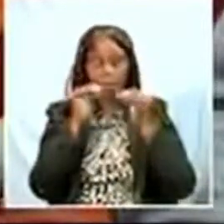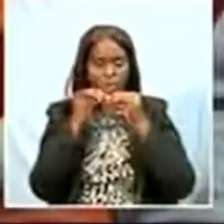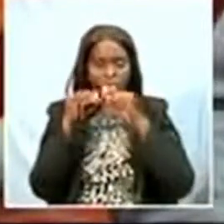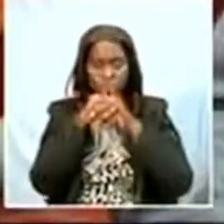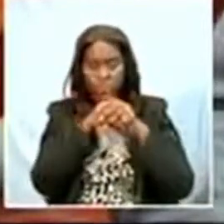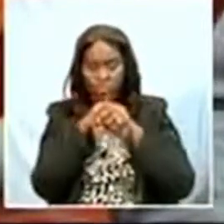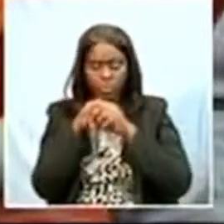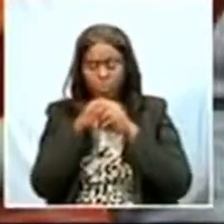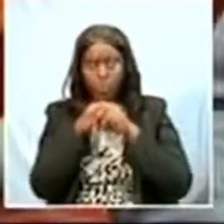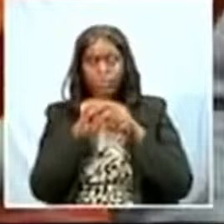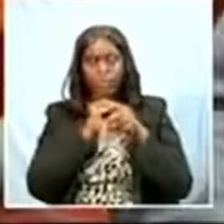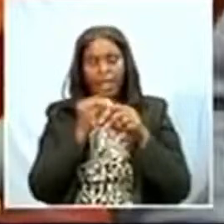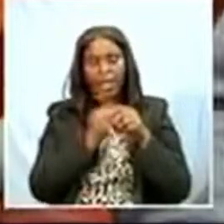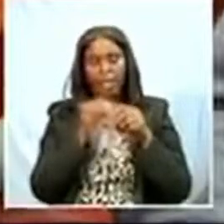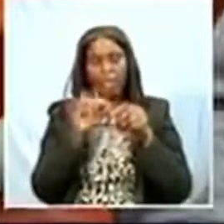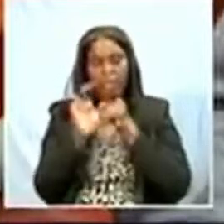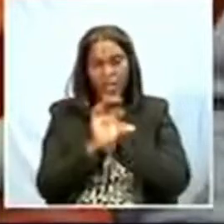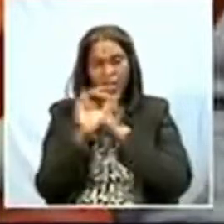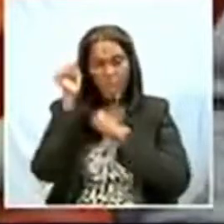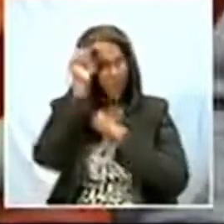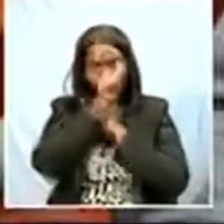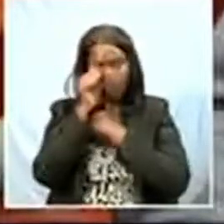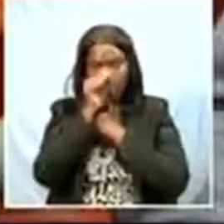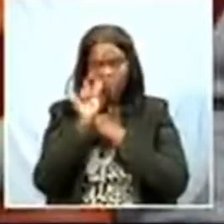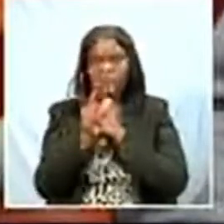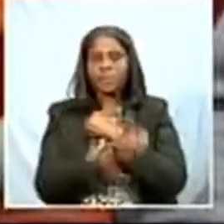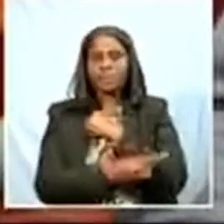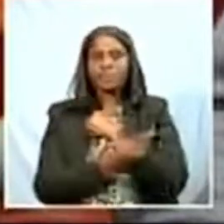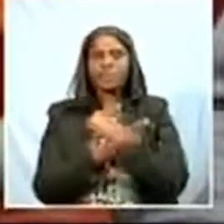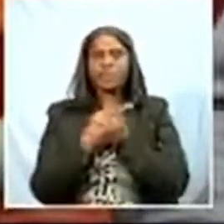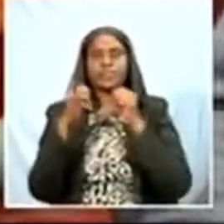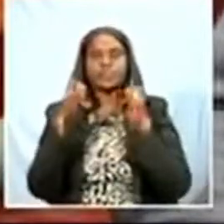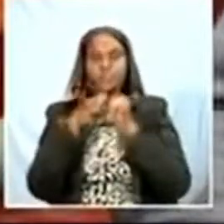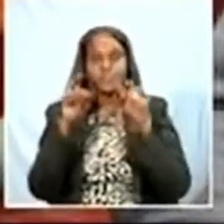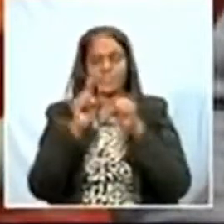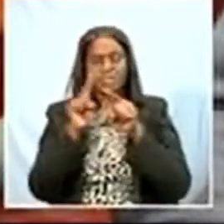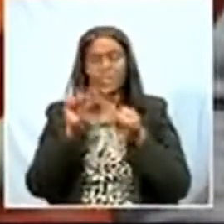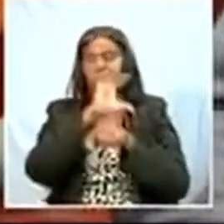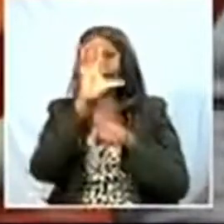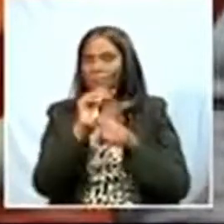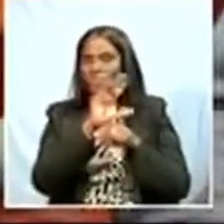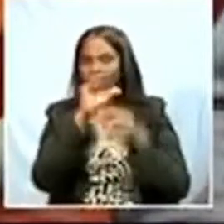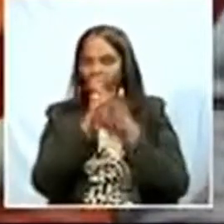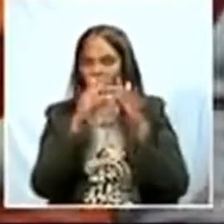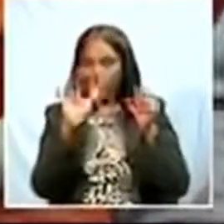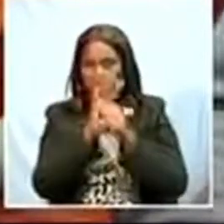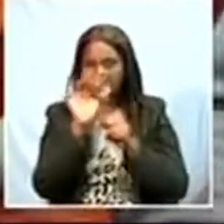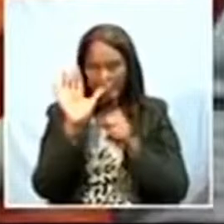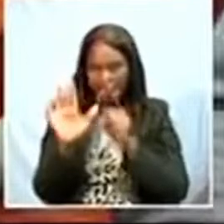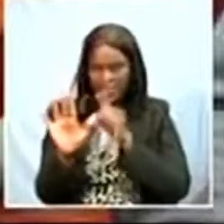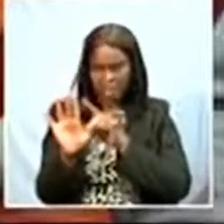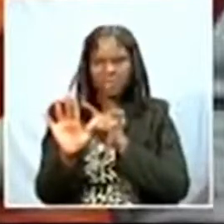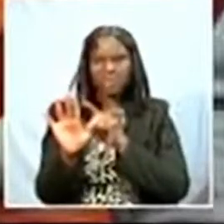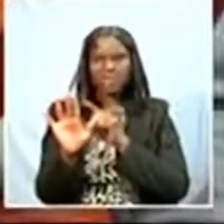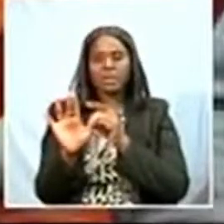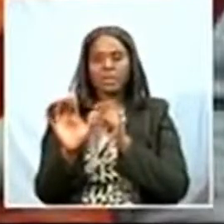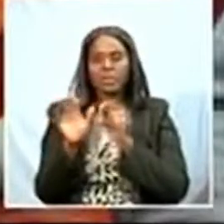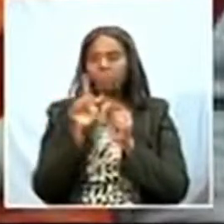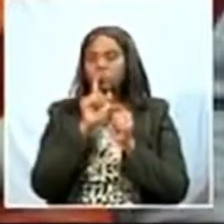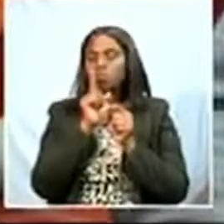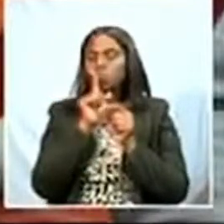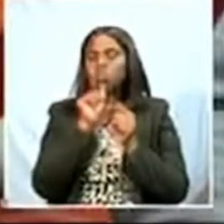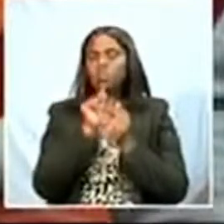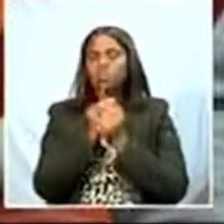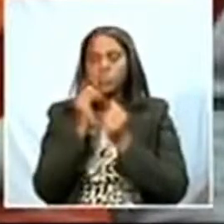to our region. The African Development Bank is continental, and there it is